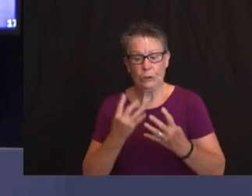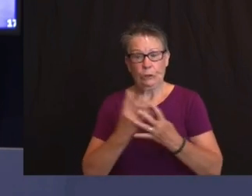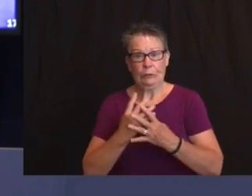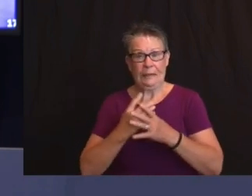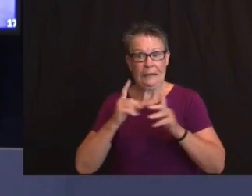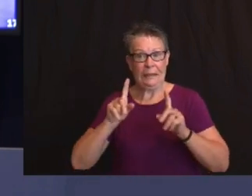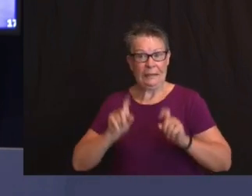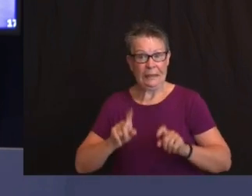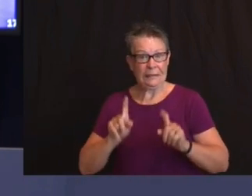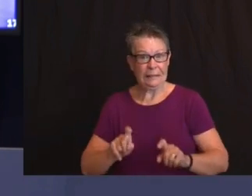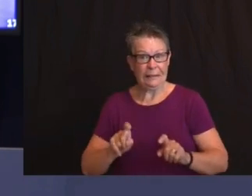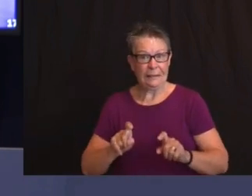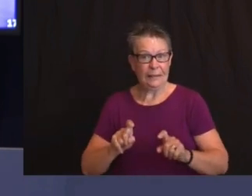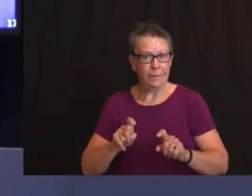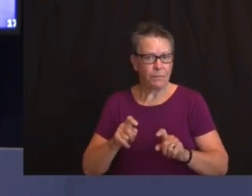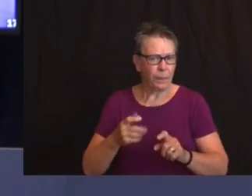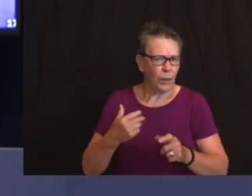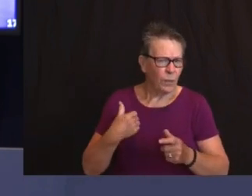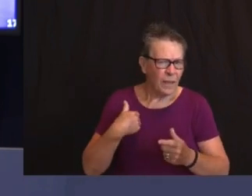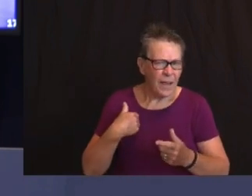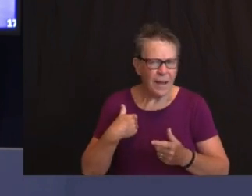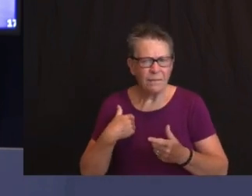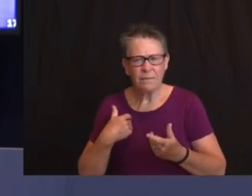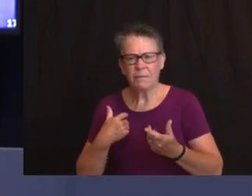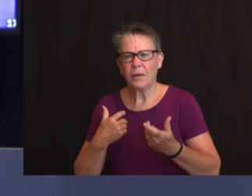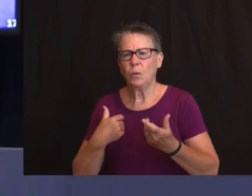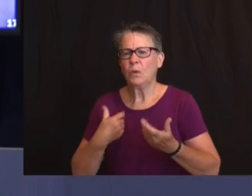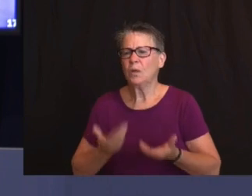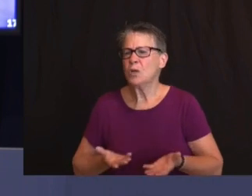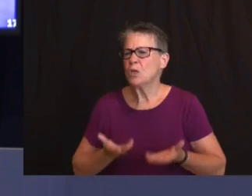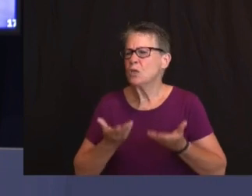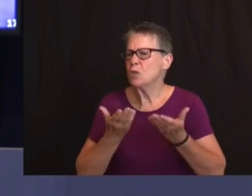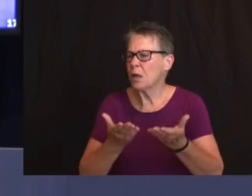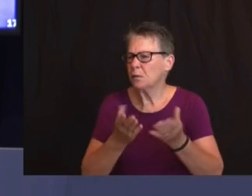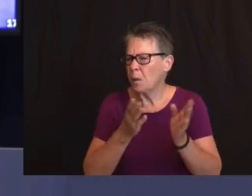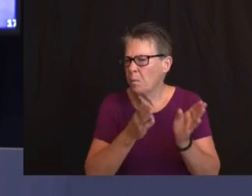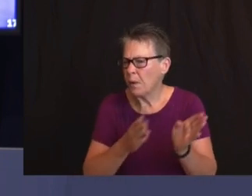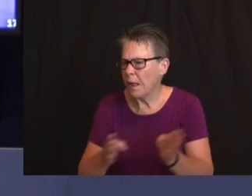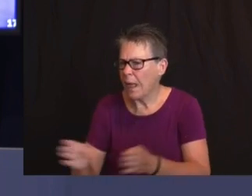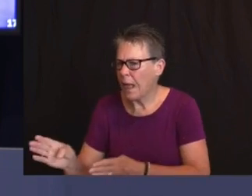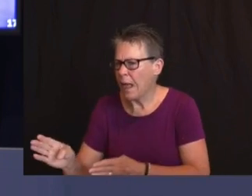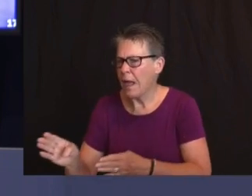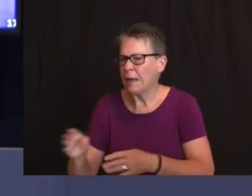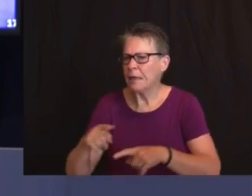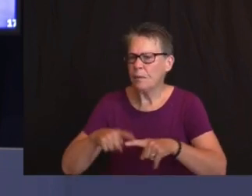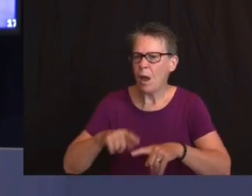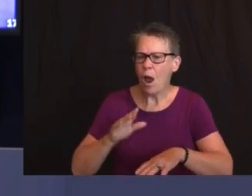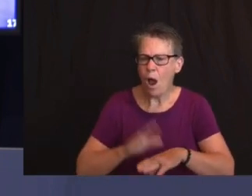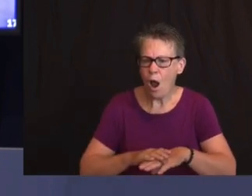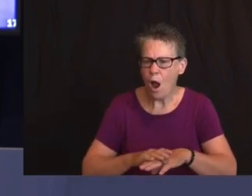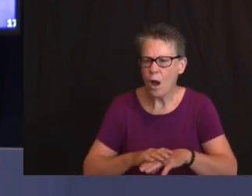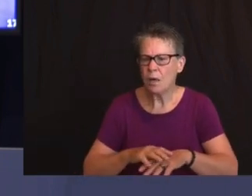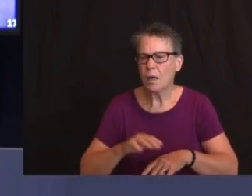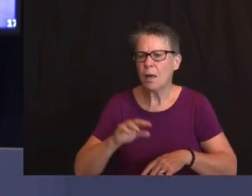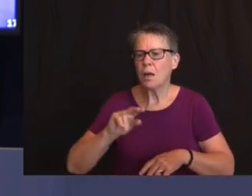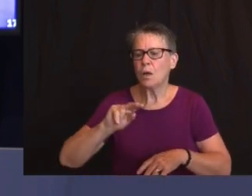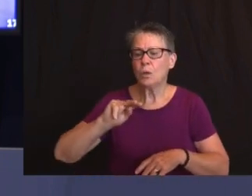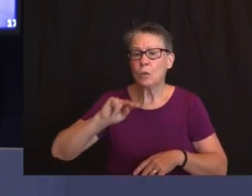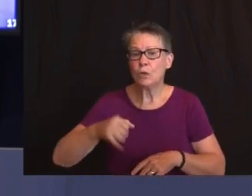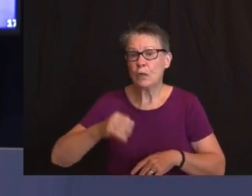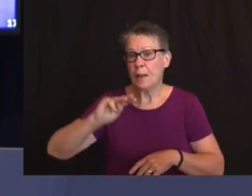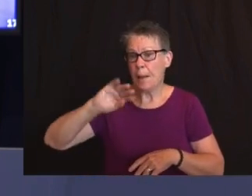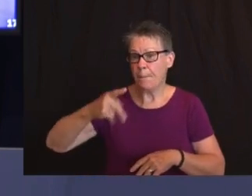guidance provides recommended testing strategies based on the region's COVID-19 activity level, or CALI